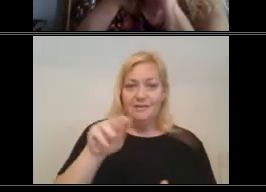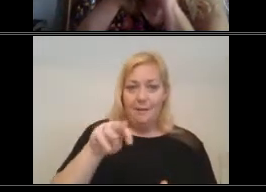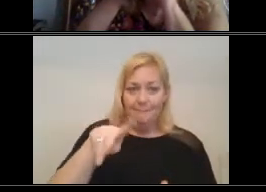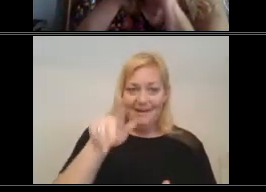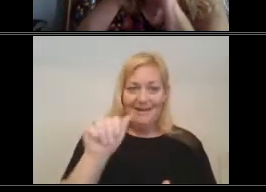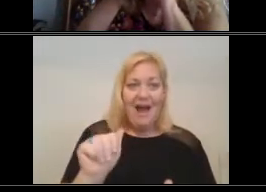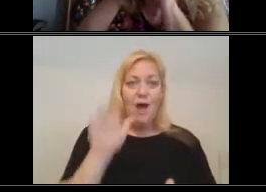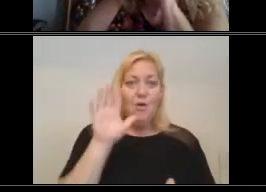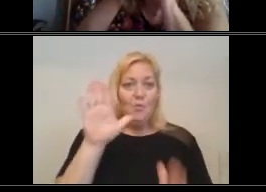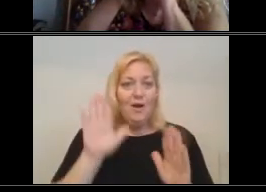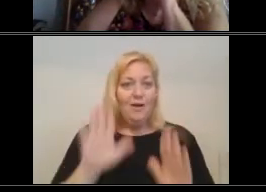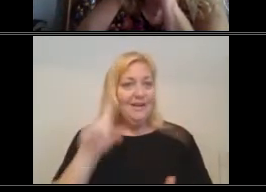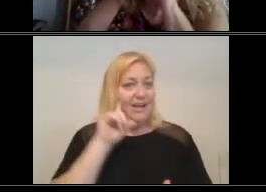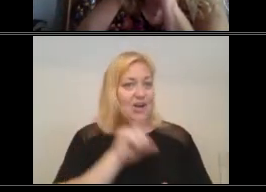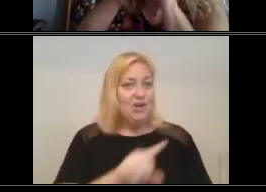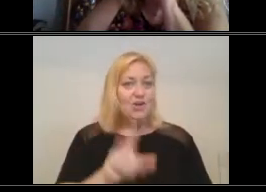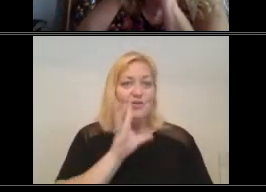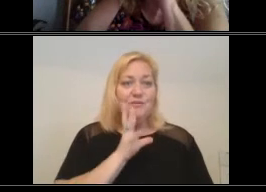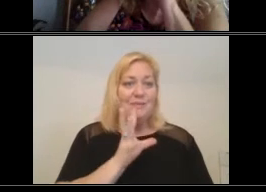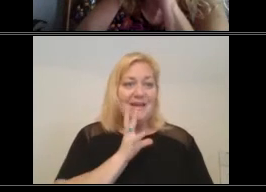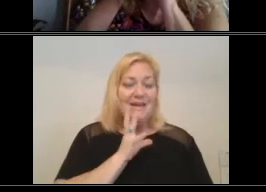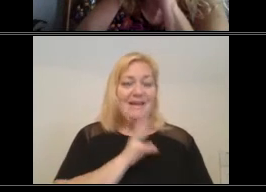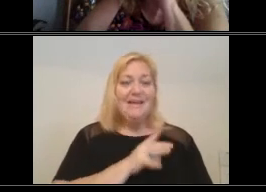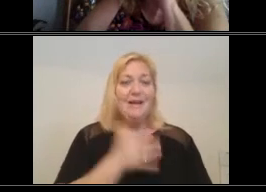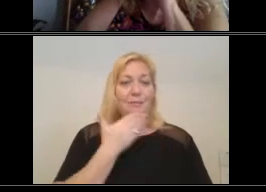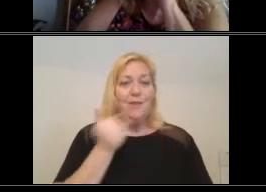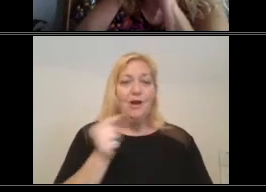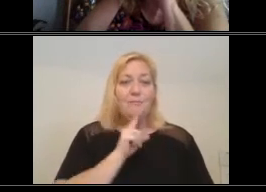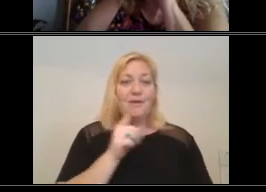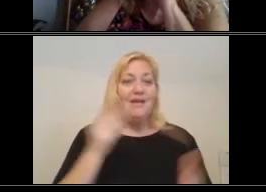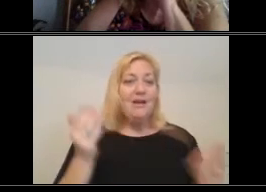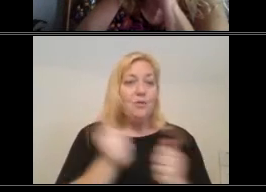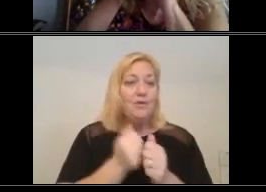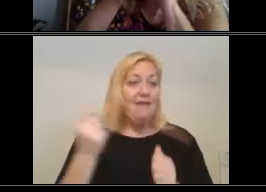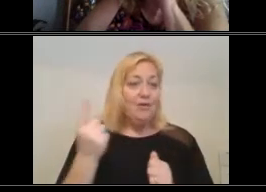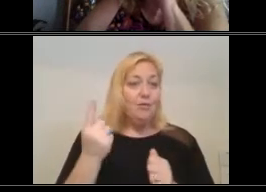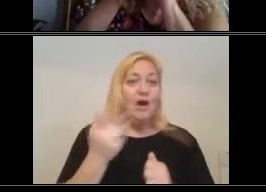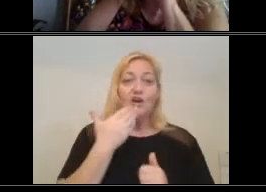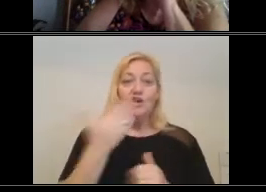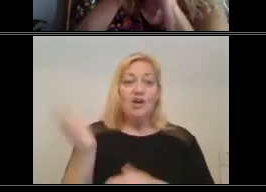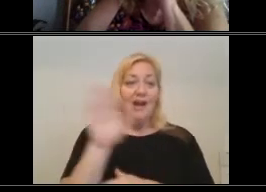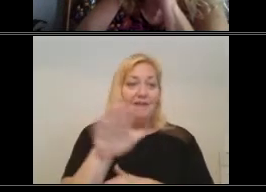wonderful to hear you speak, and it's a pleasure to be here with everybody. Good afternoon.